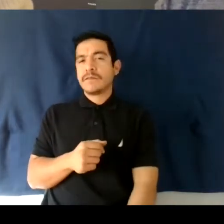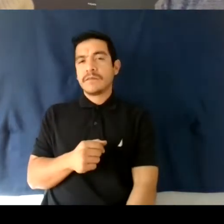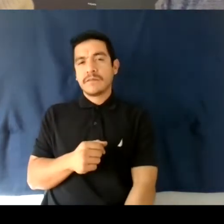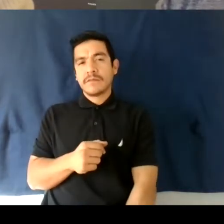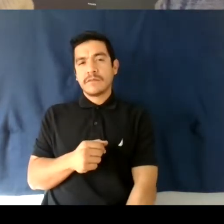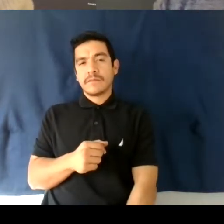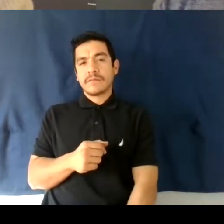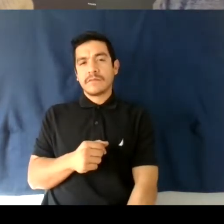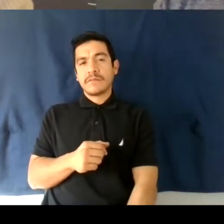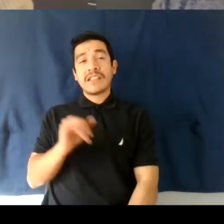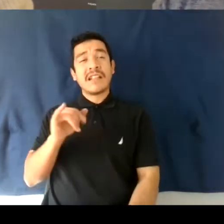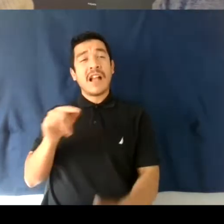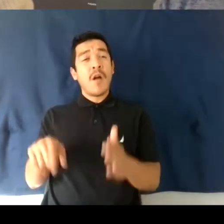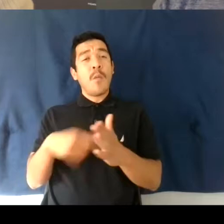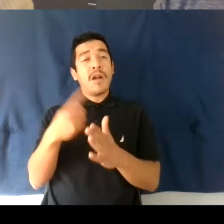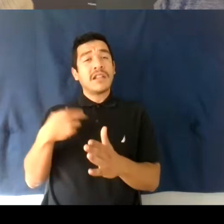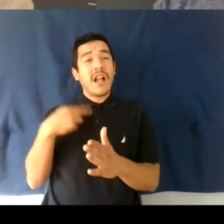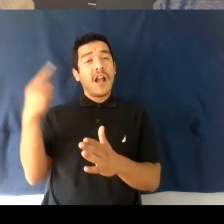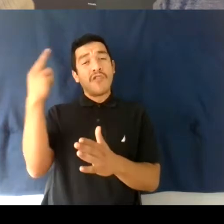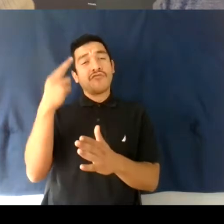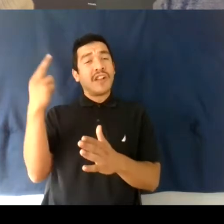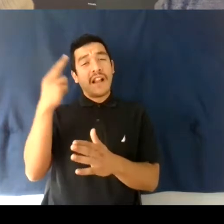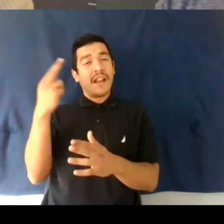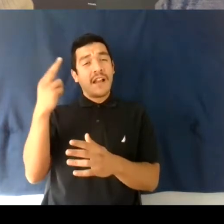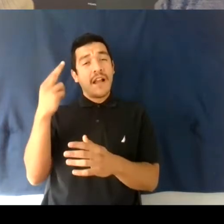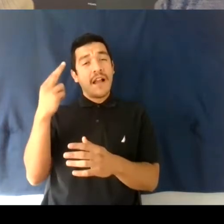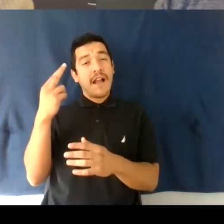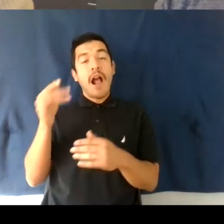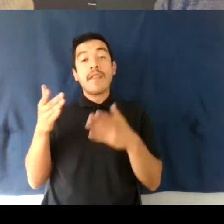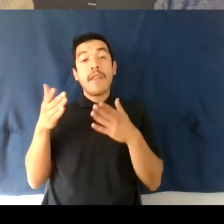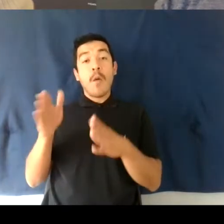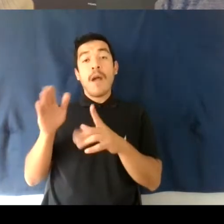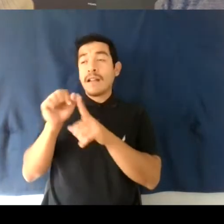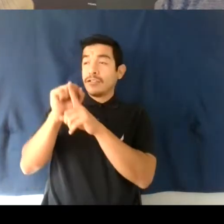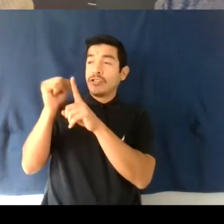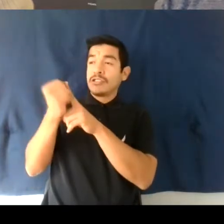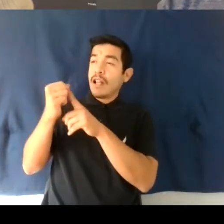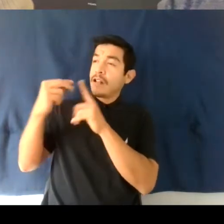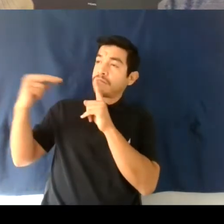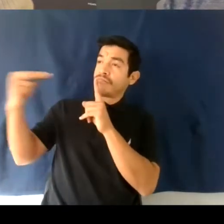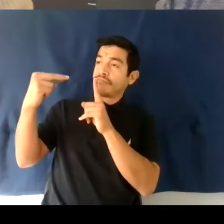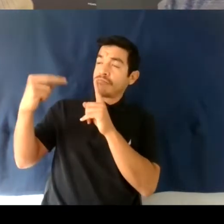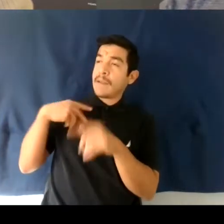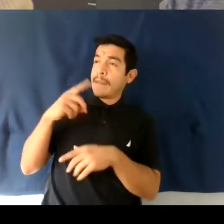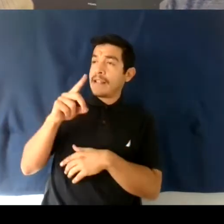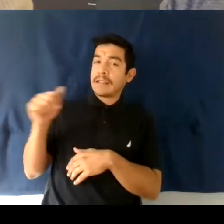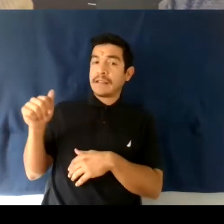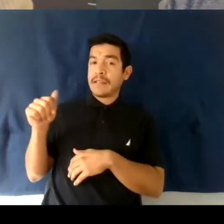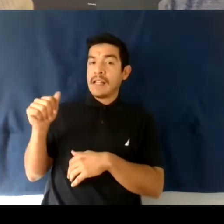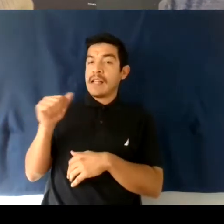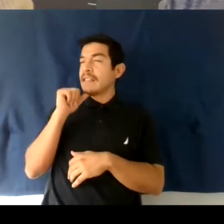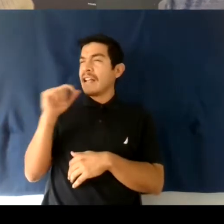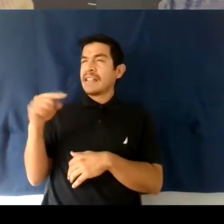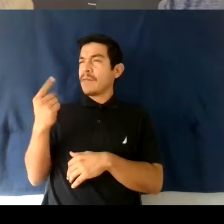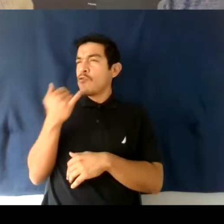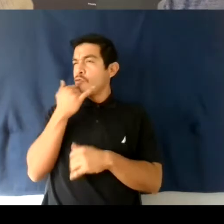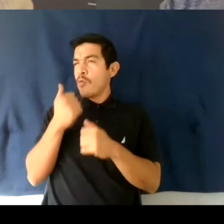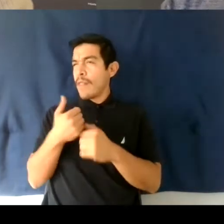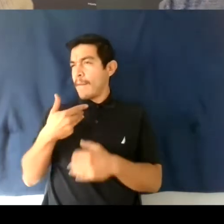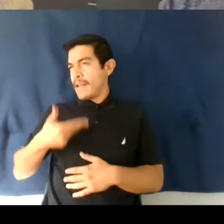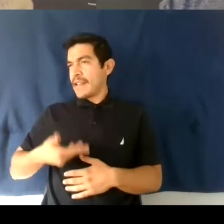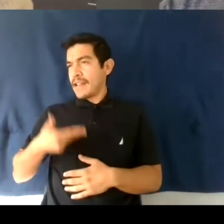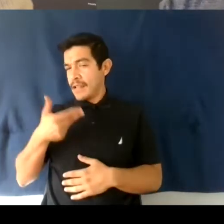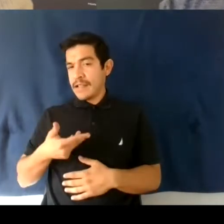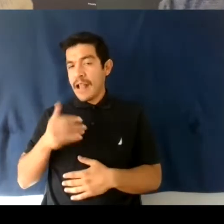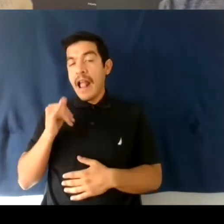it was like once I realized, oh, it was like the way society views my disability, not that like there's something wrong with my disability. That was like when